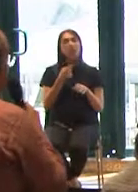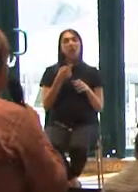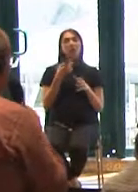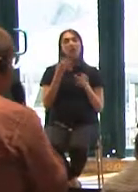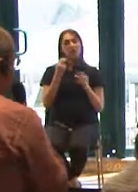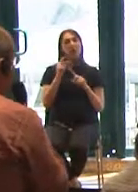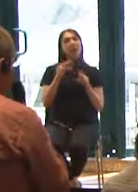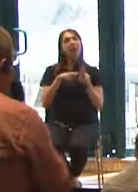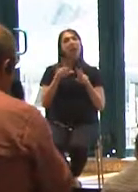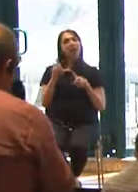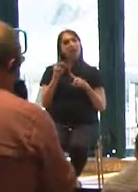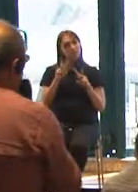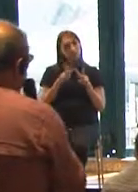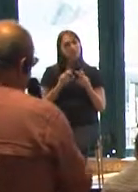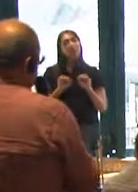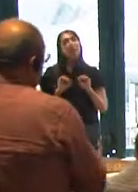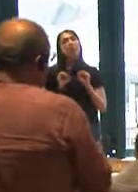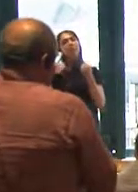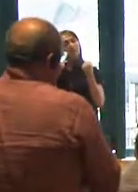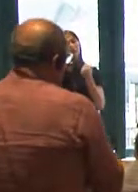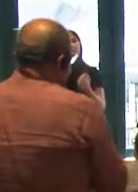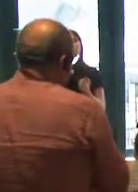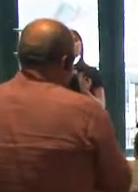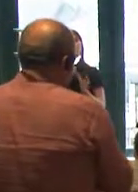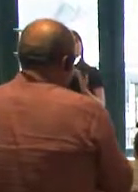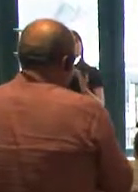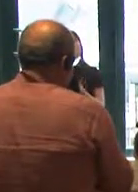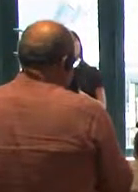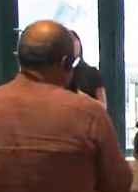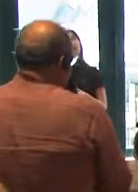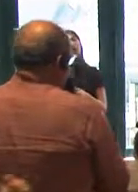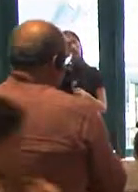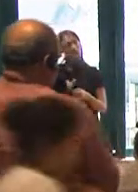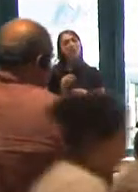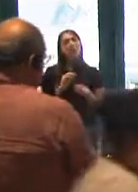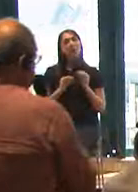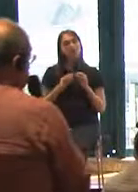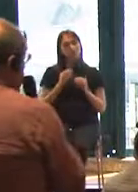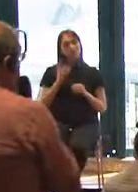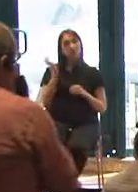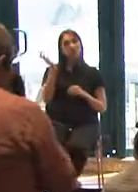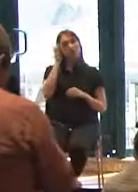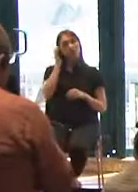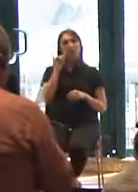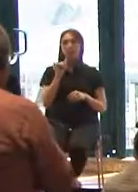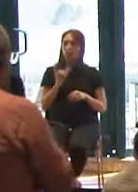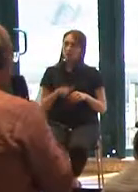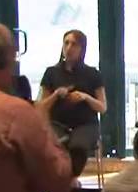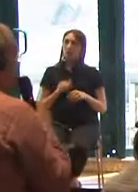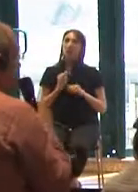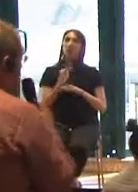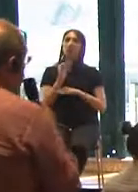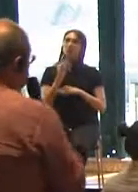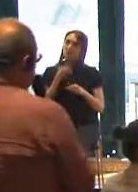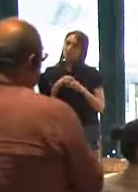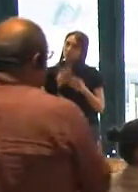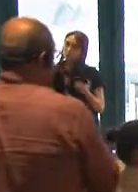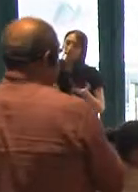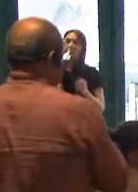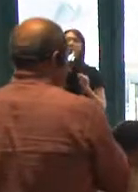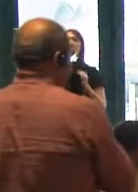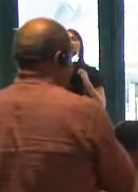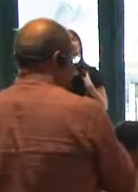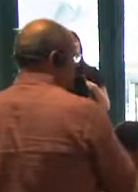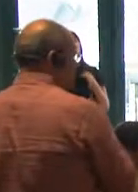of course we can use different methods we can try to look into that through the lens of equality it